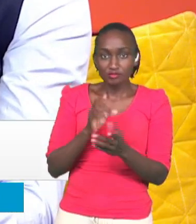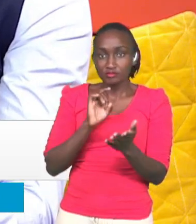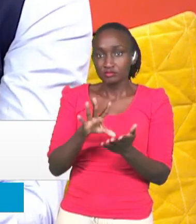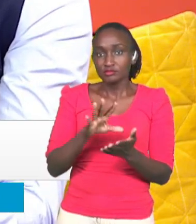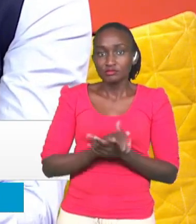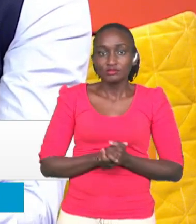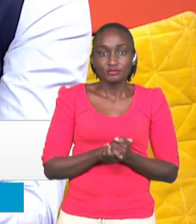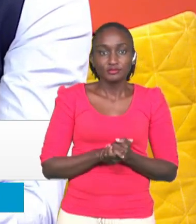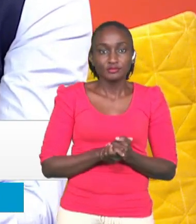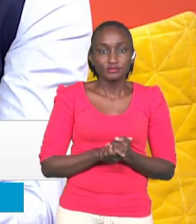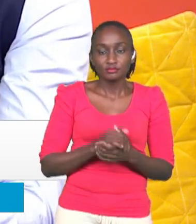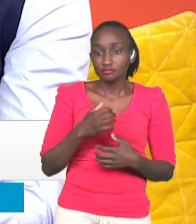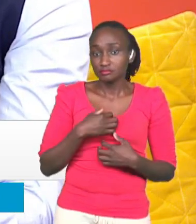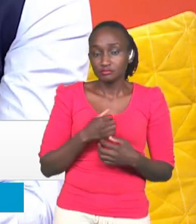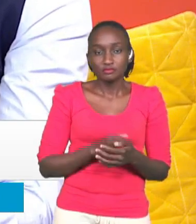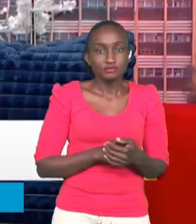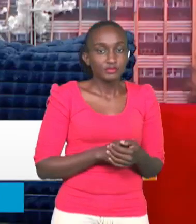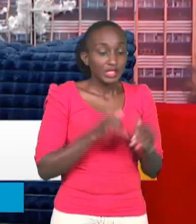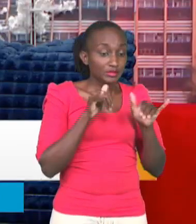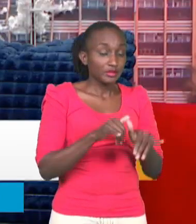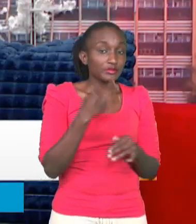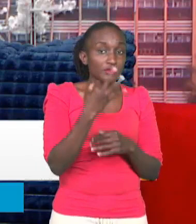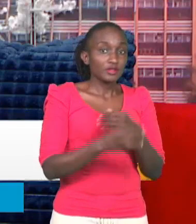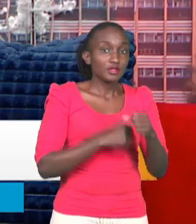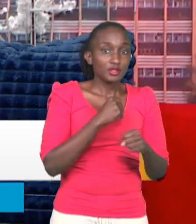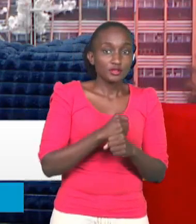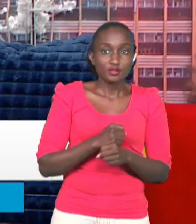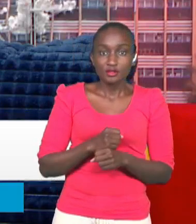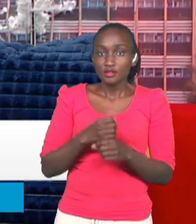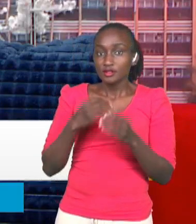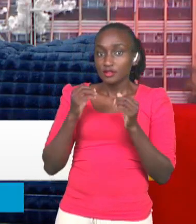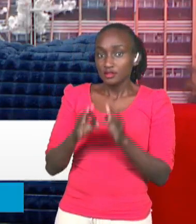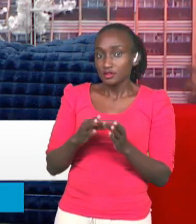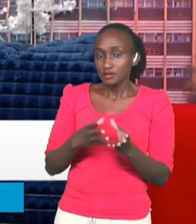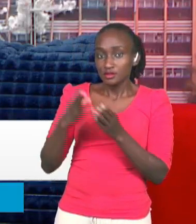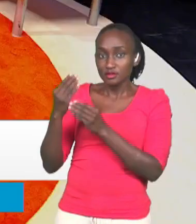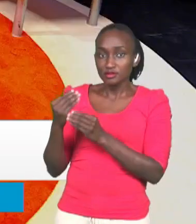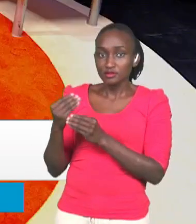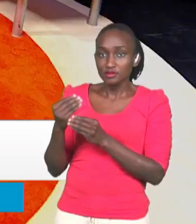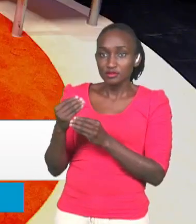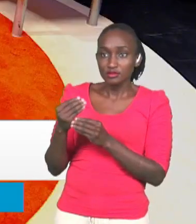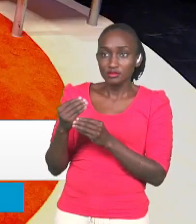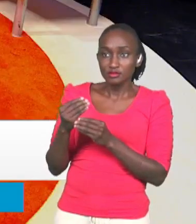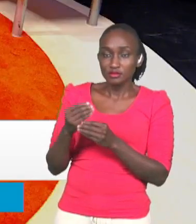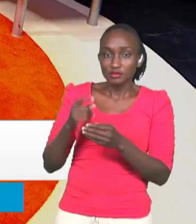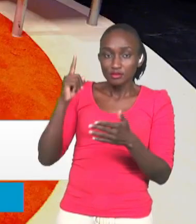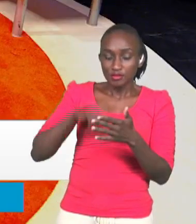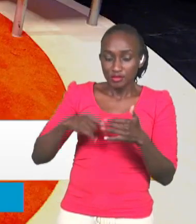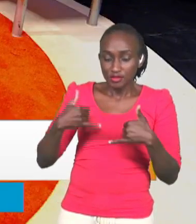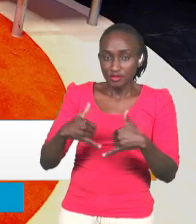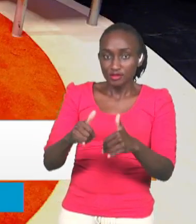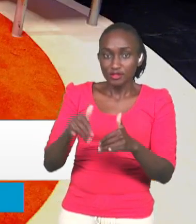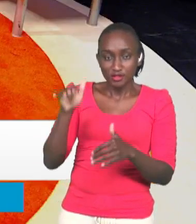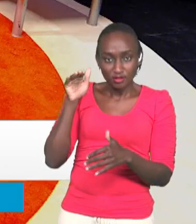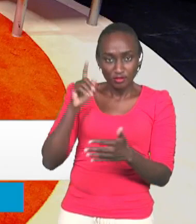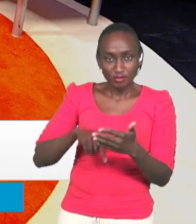Goodness. Stayed for 3 years? Yes. And will she go somewhere and maybe, I think what he's trying to ask